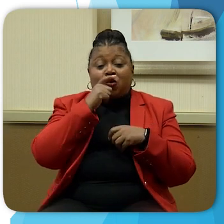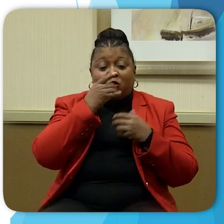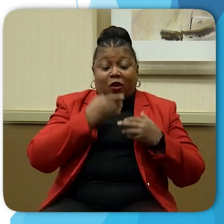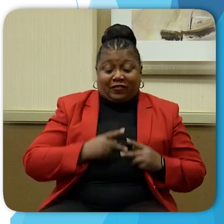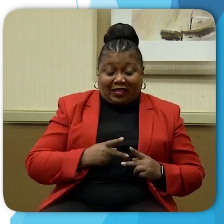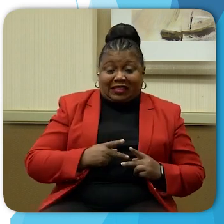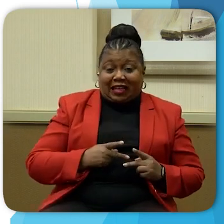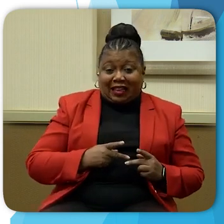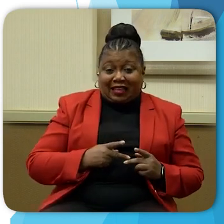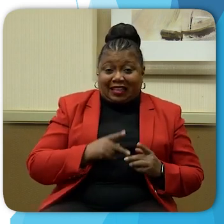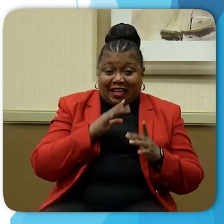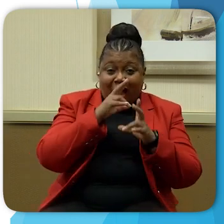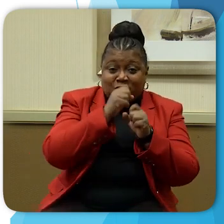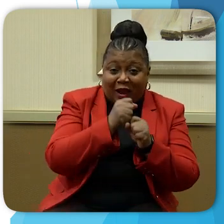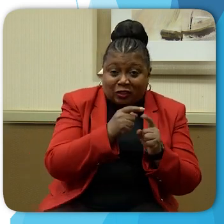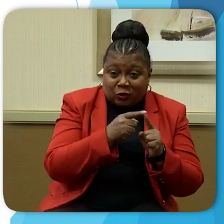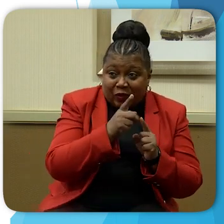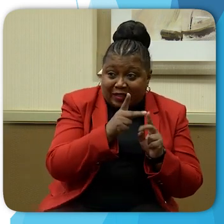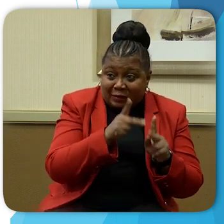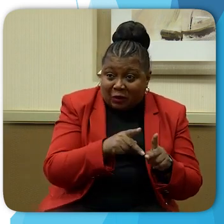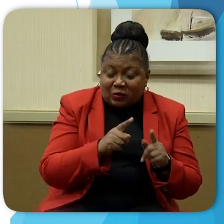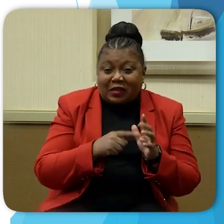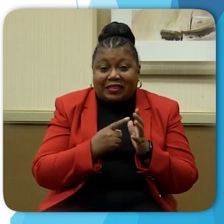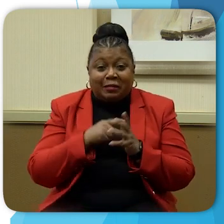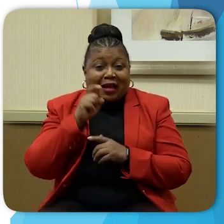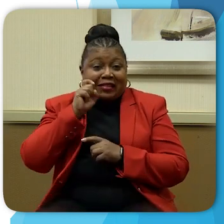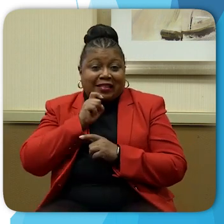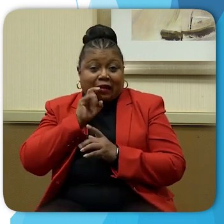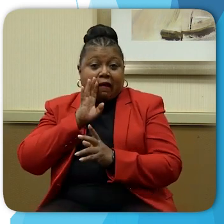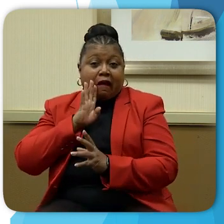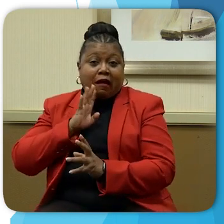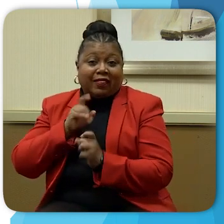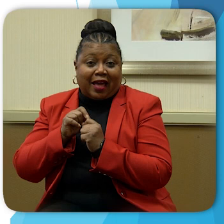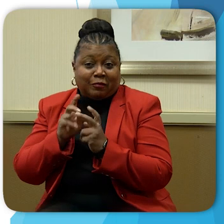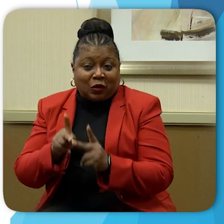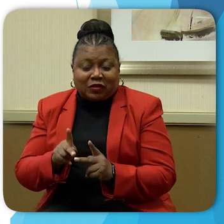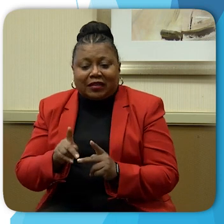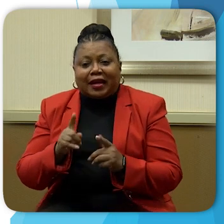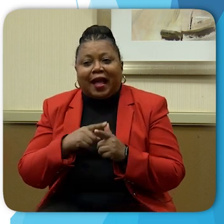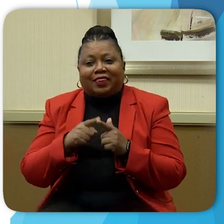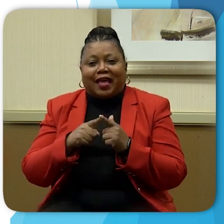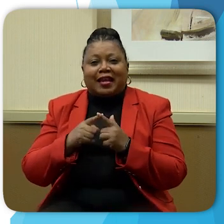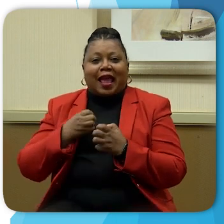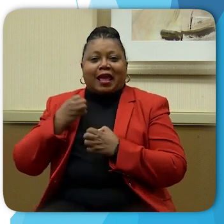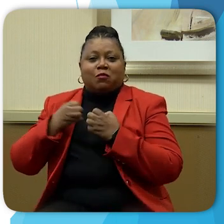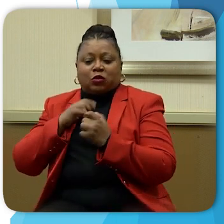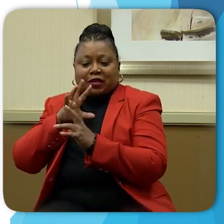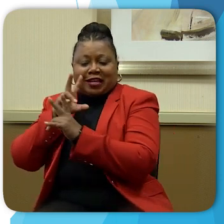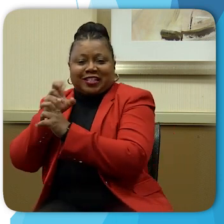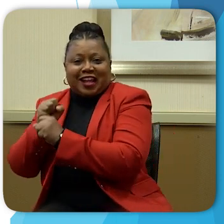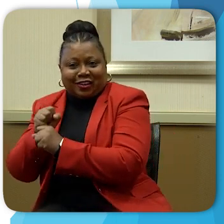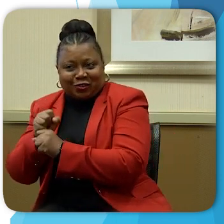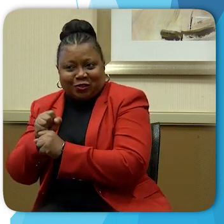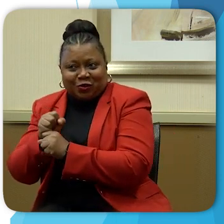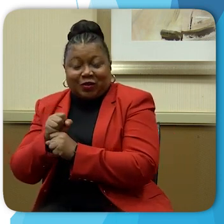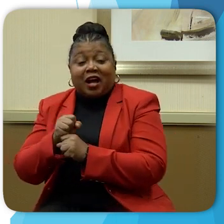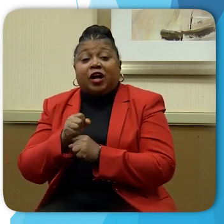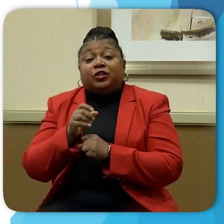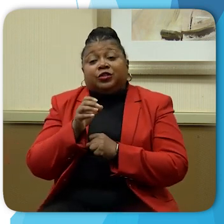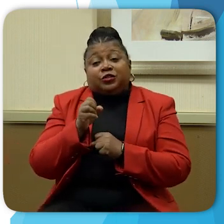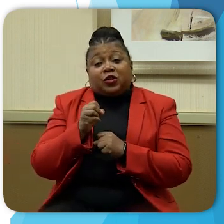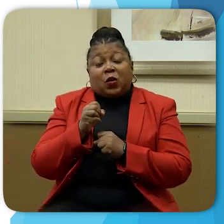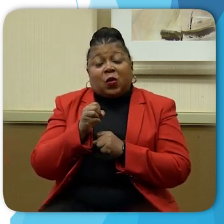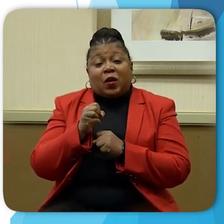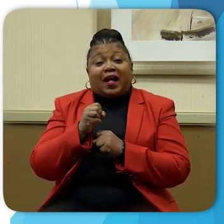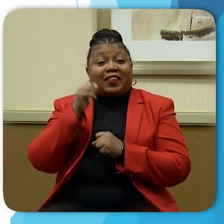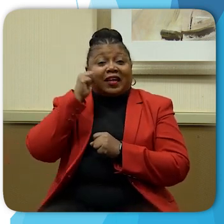we're physically attracted to, or sometimes sexually attracted to, and then emotionally attracted to. And so